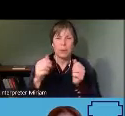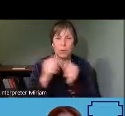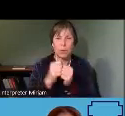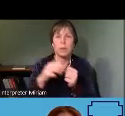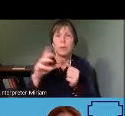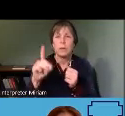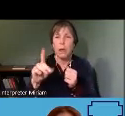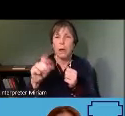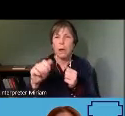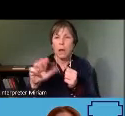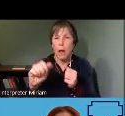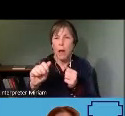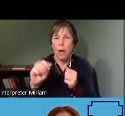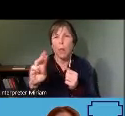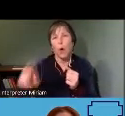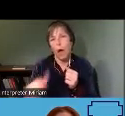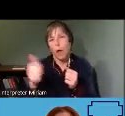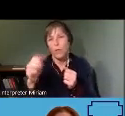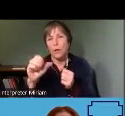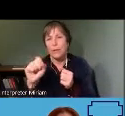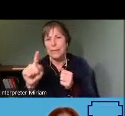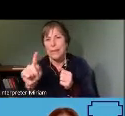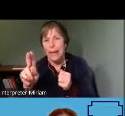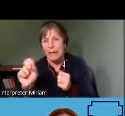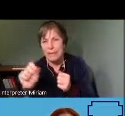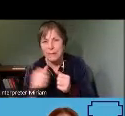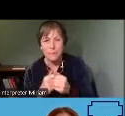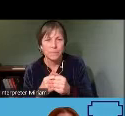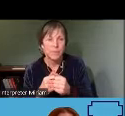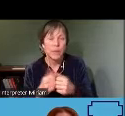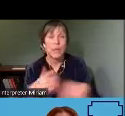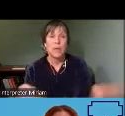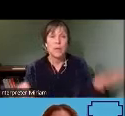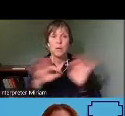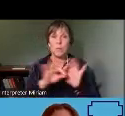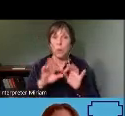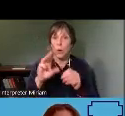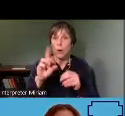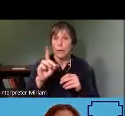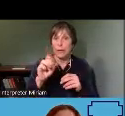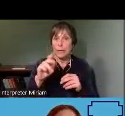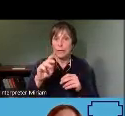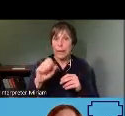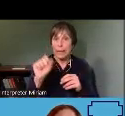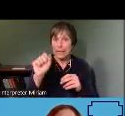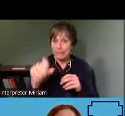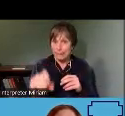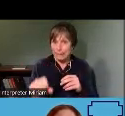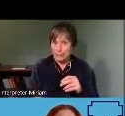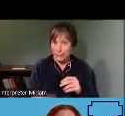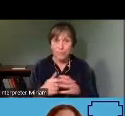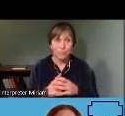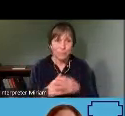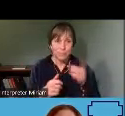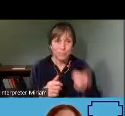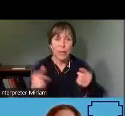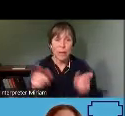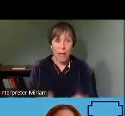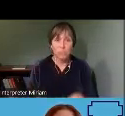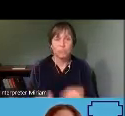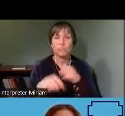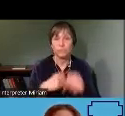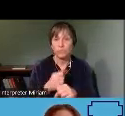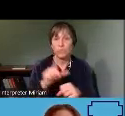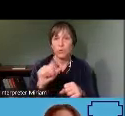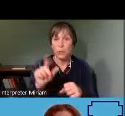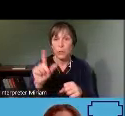uh just some really important dates to know to sort of guide our discussion uh in 2022 the